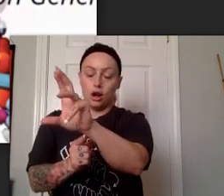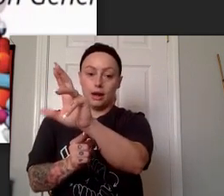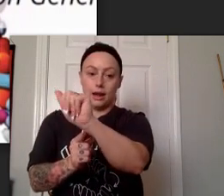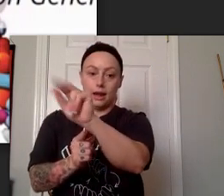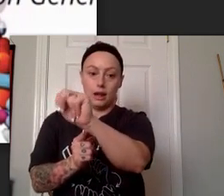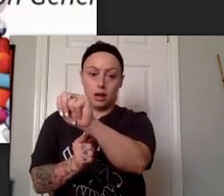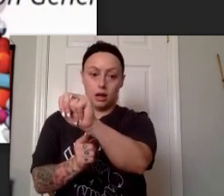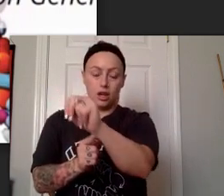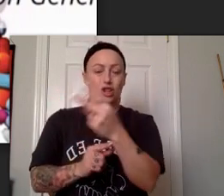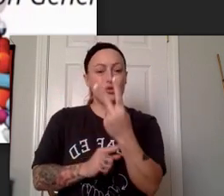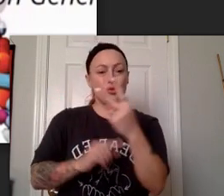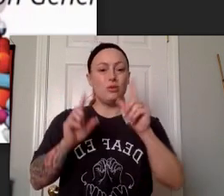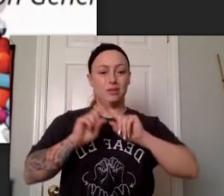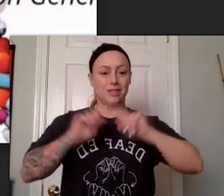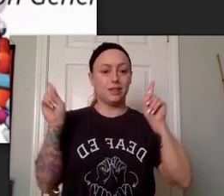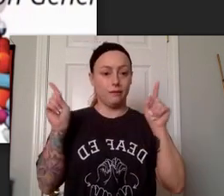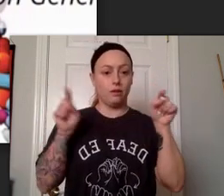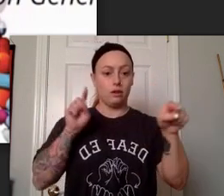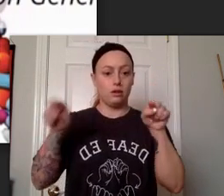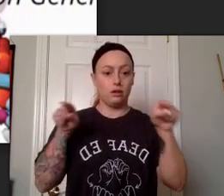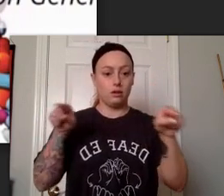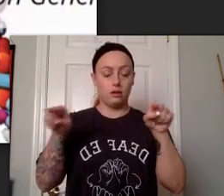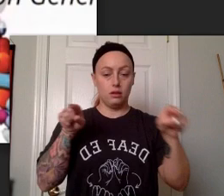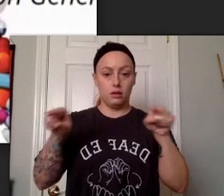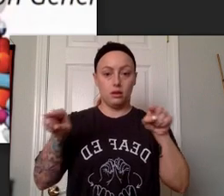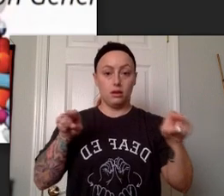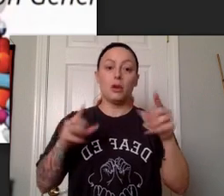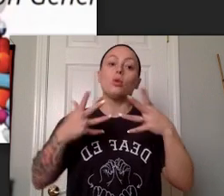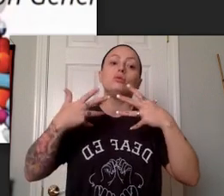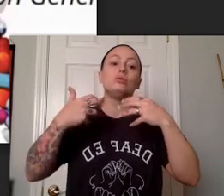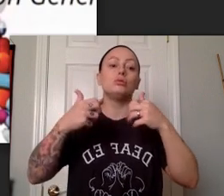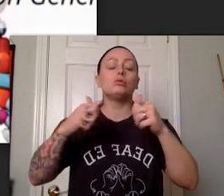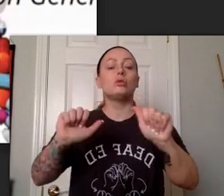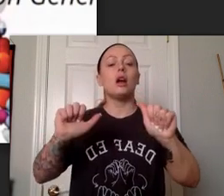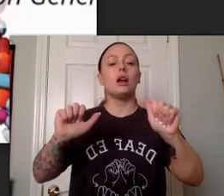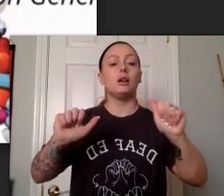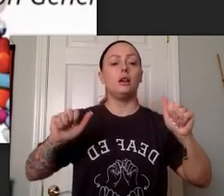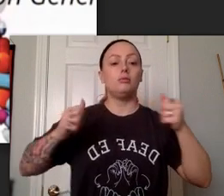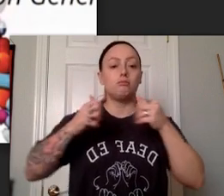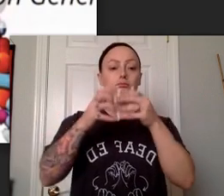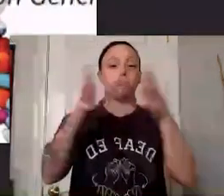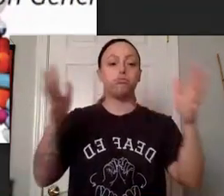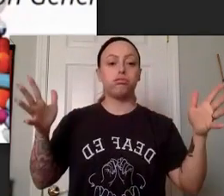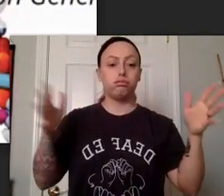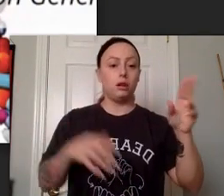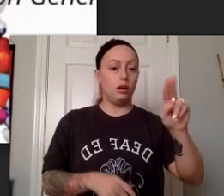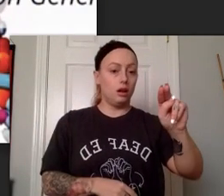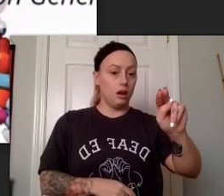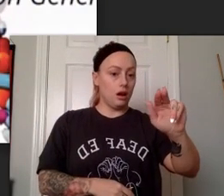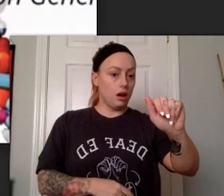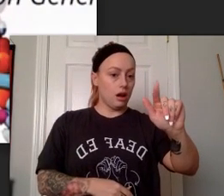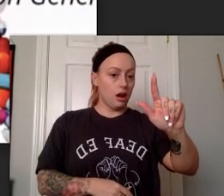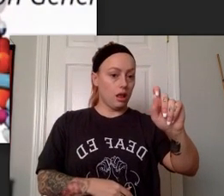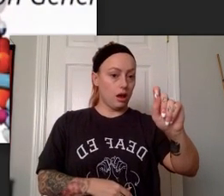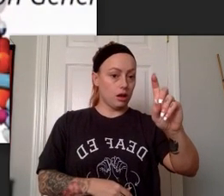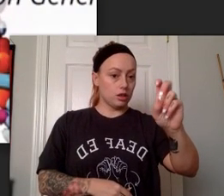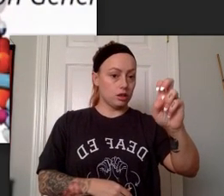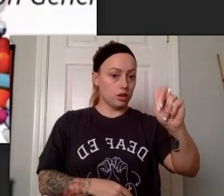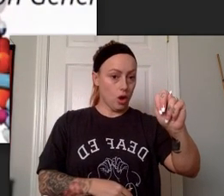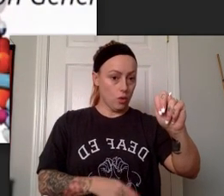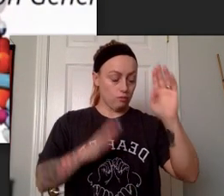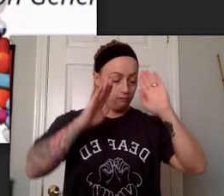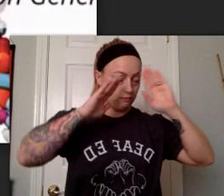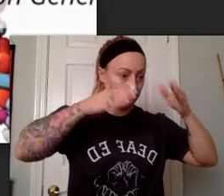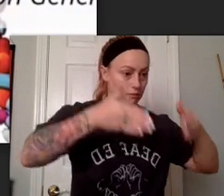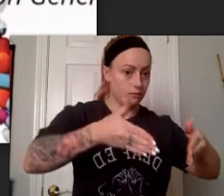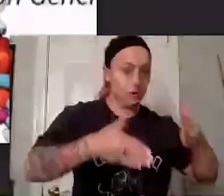because we're actually trying to, across the board, talk about naloxone, because Narcan, as you will see throughout